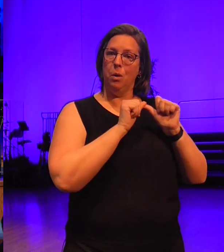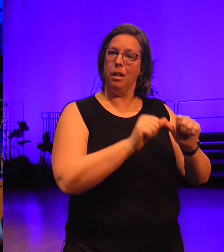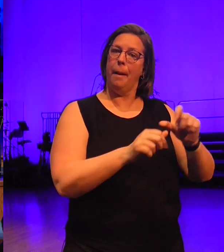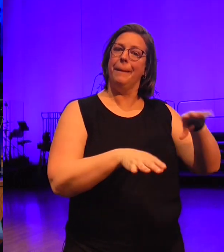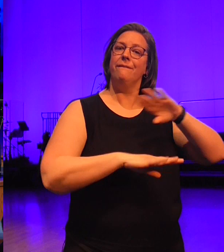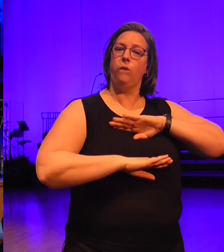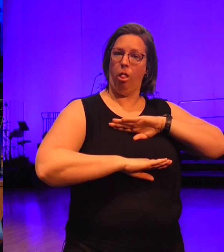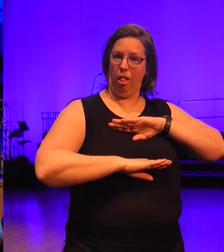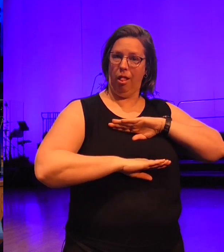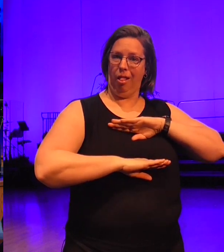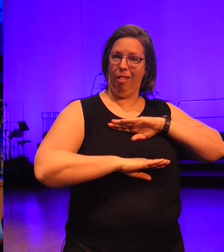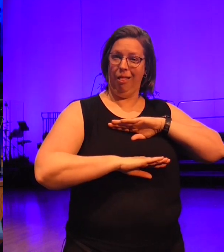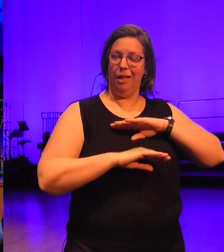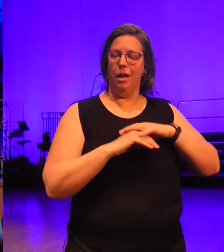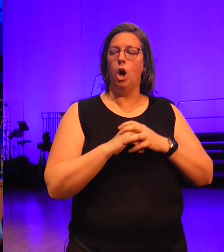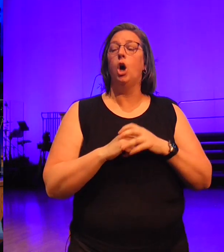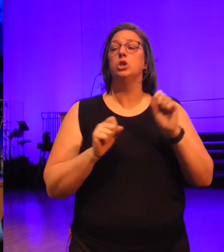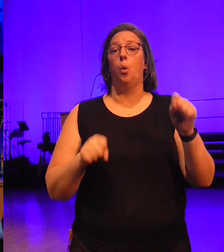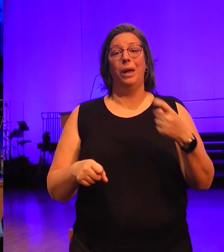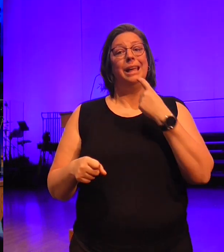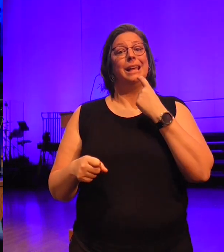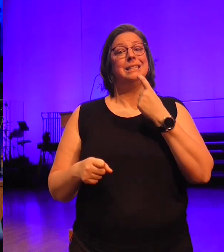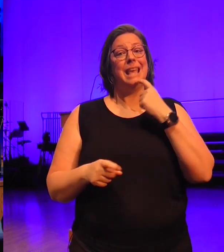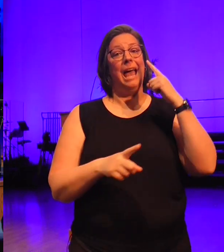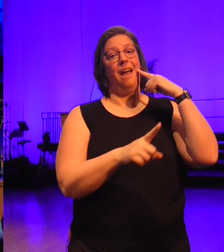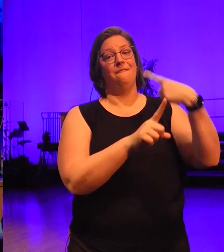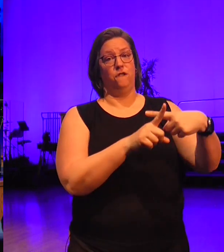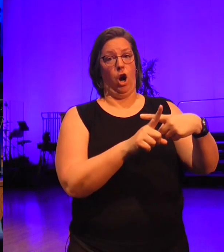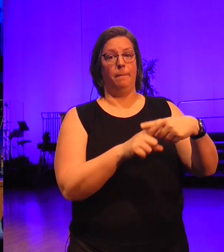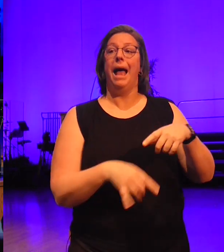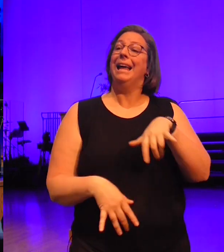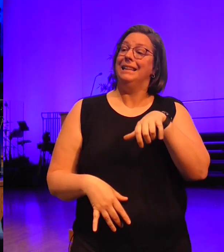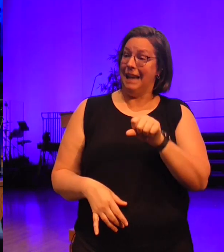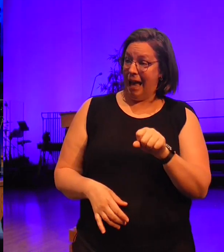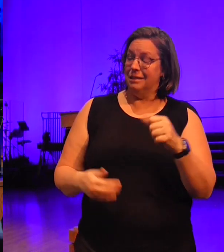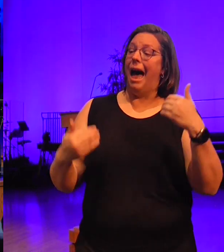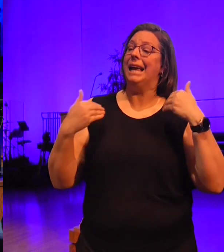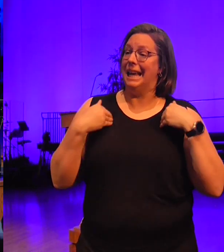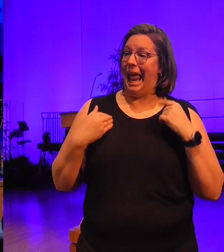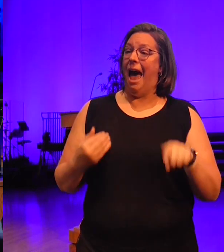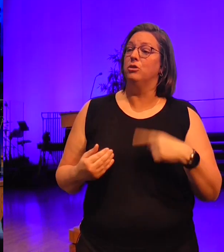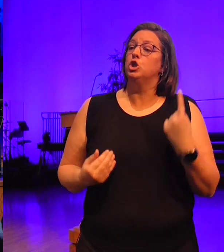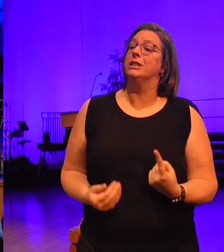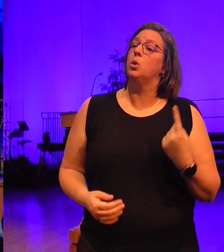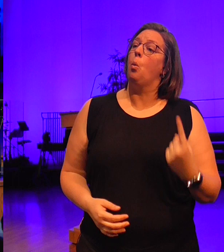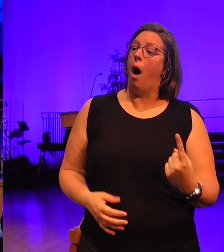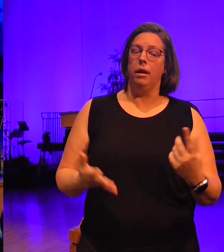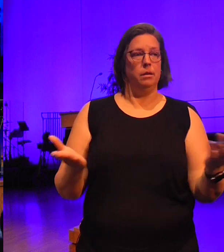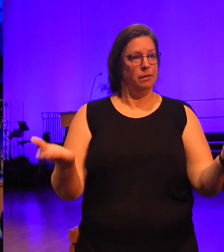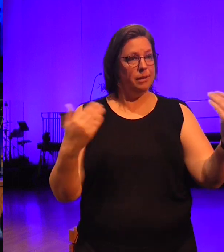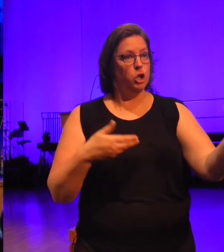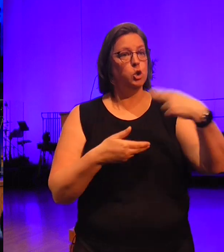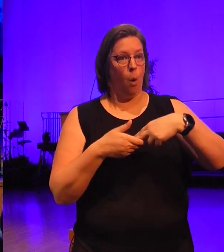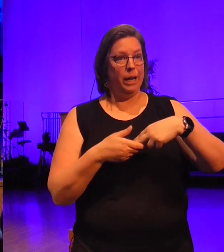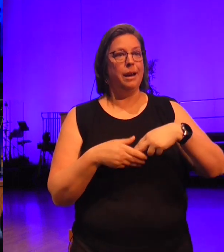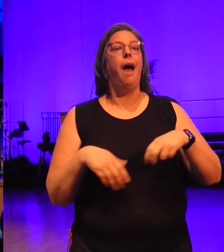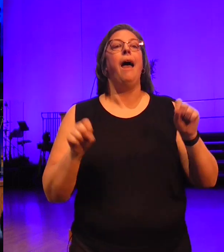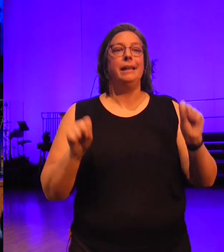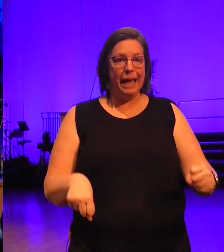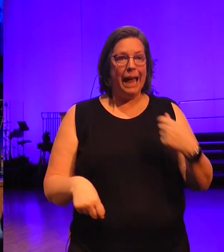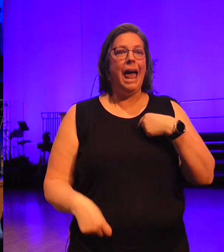can say and affirm, yes, I can have just one. You want to say that with me? Yes, I can have just